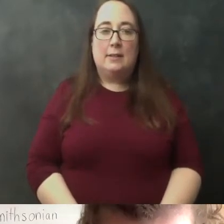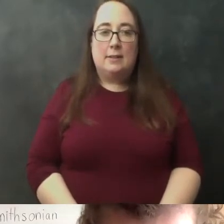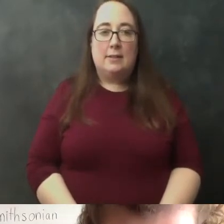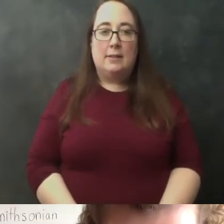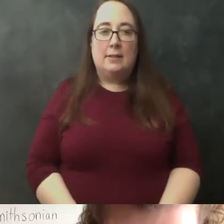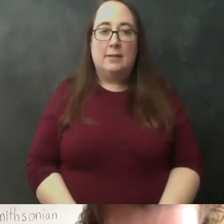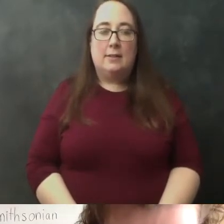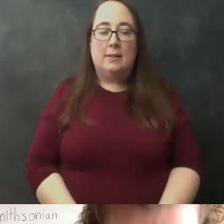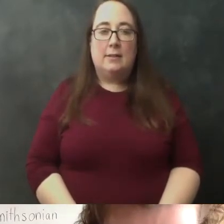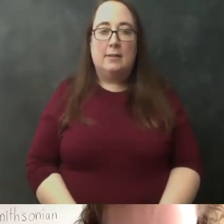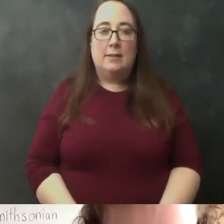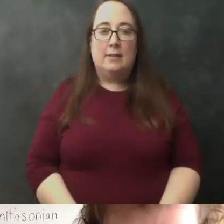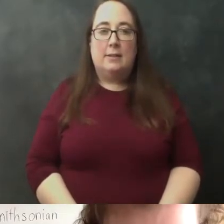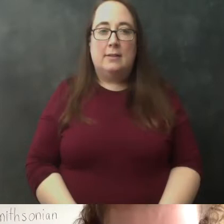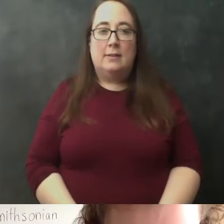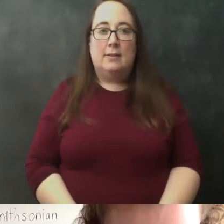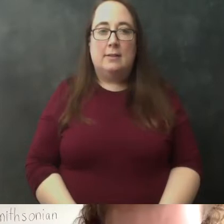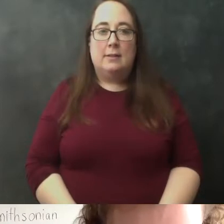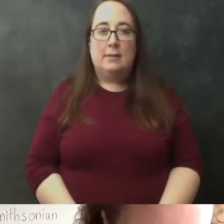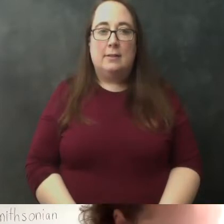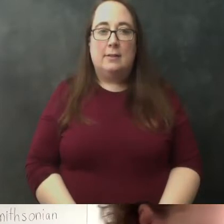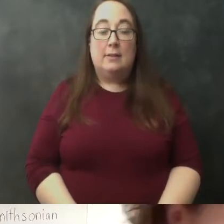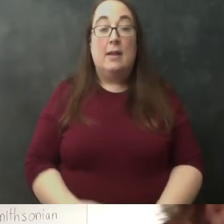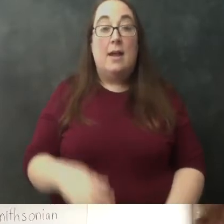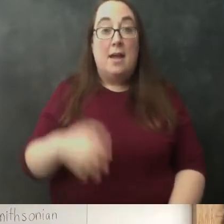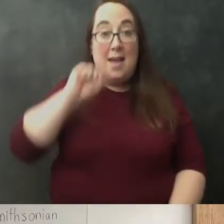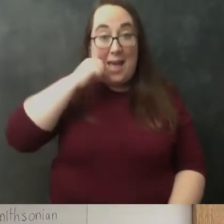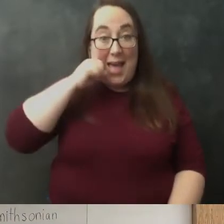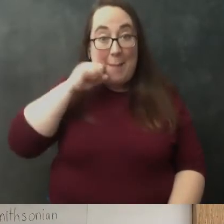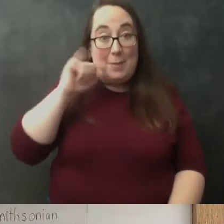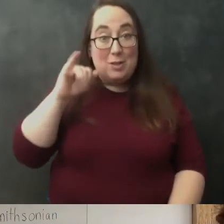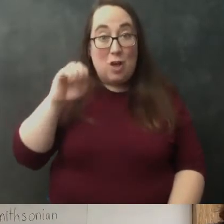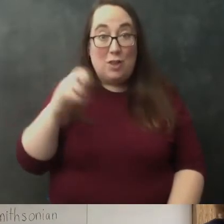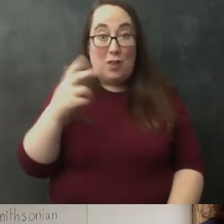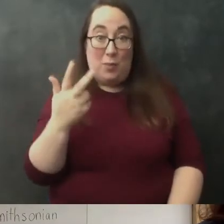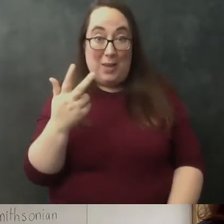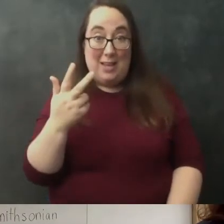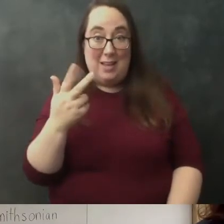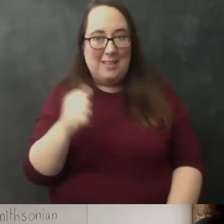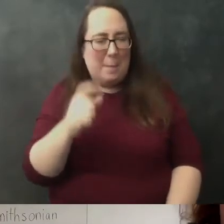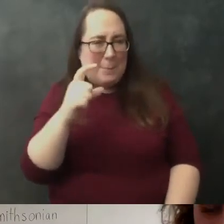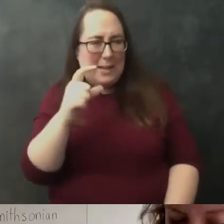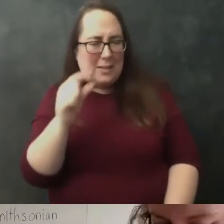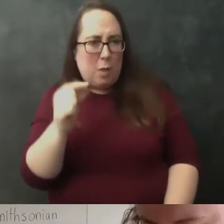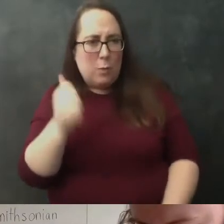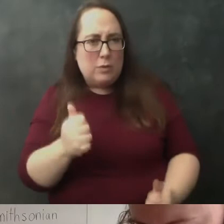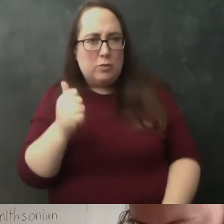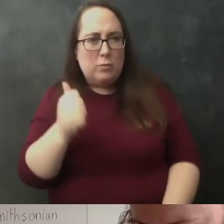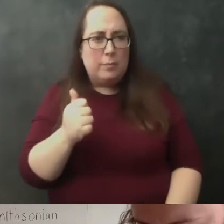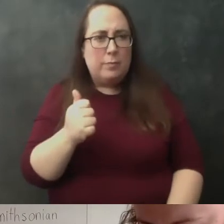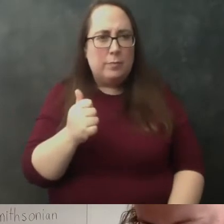Applesauce. So the recipe says 3 scoops of applesauce. So here we go. So is that the big side or the small side for that one